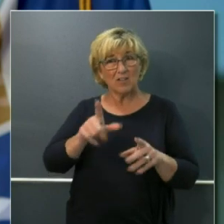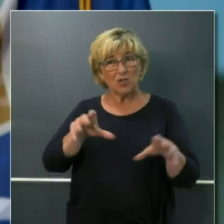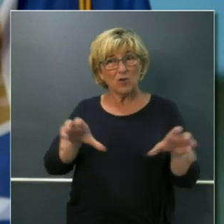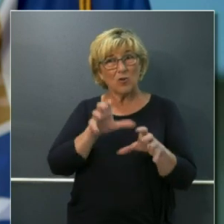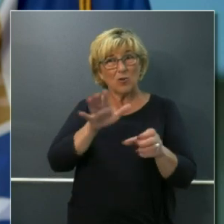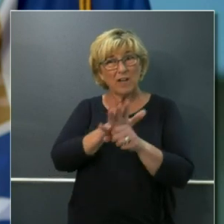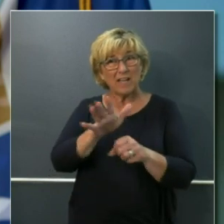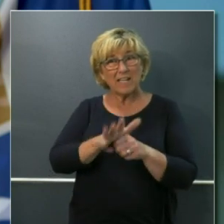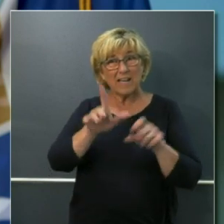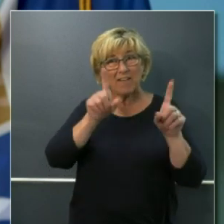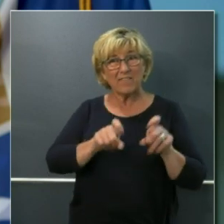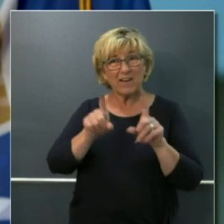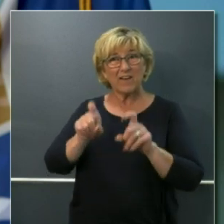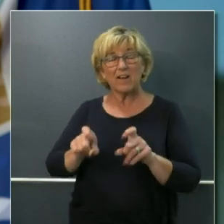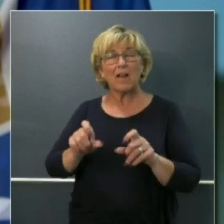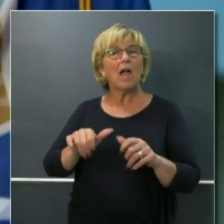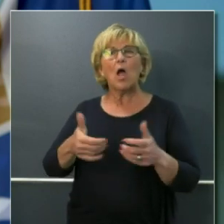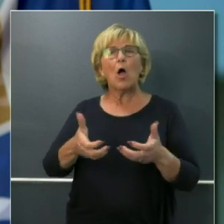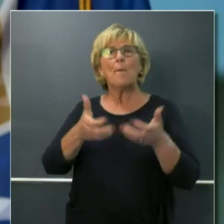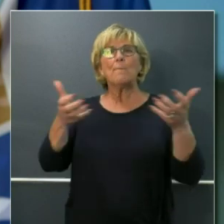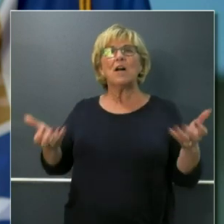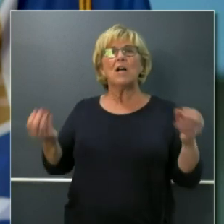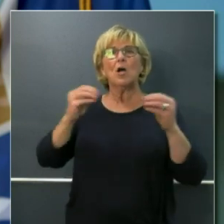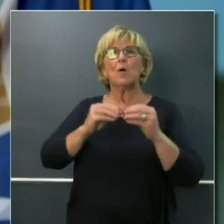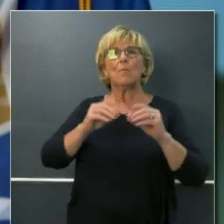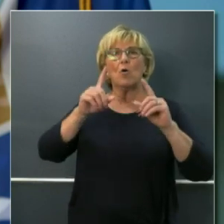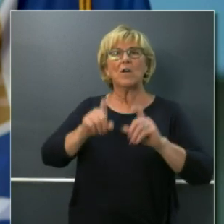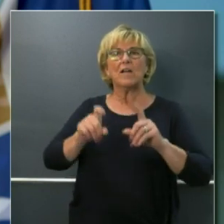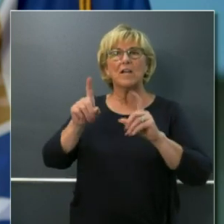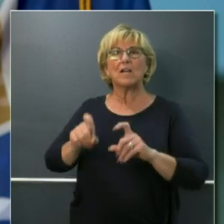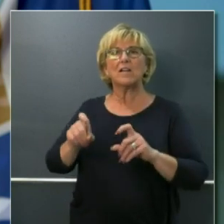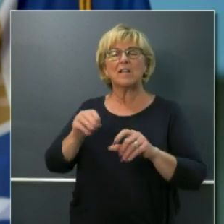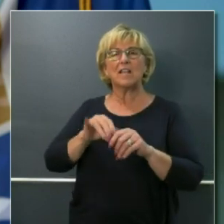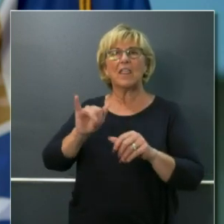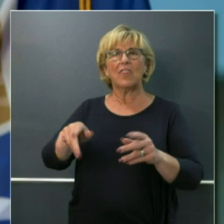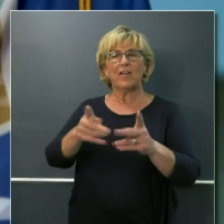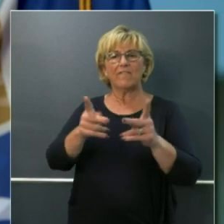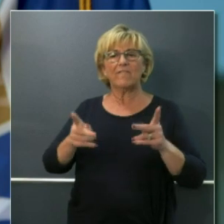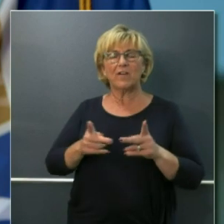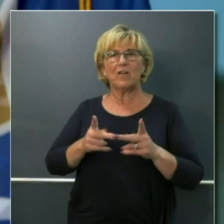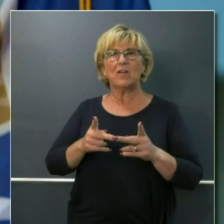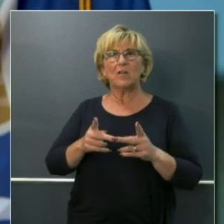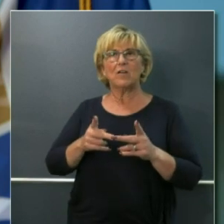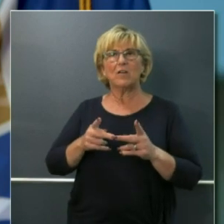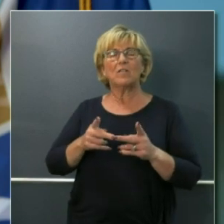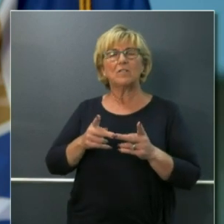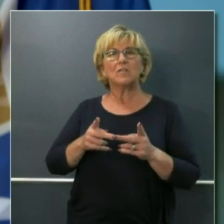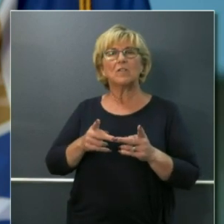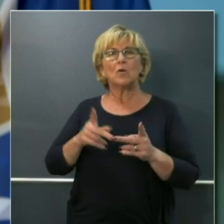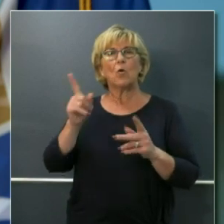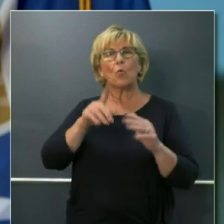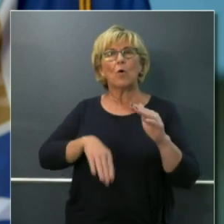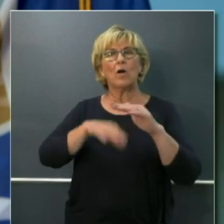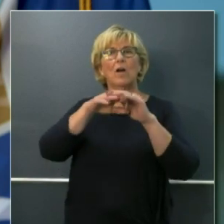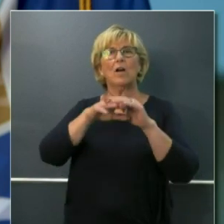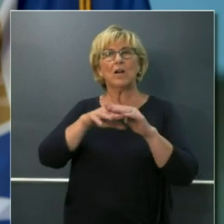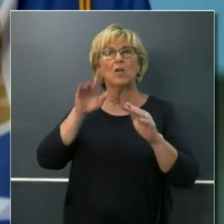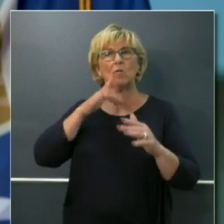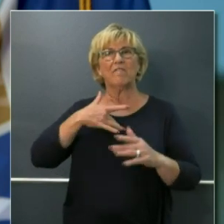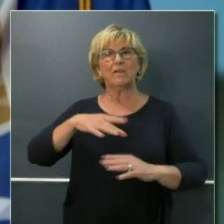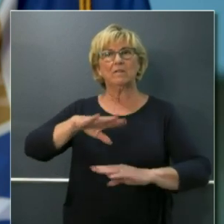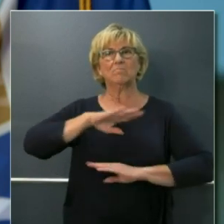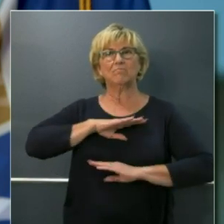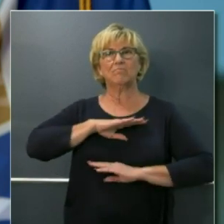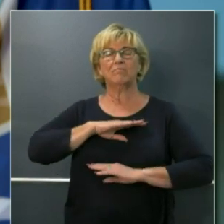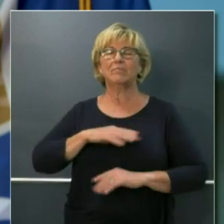if not, how much more testing do we need to be doing in those facilities to reach a point where you're going to feel satisfied?